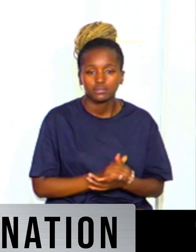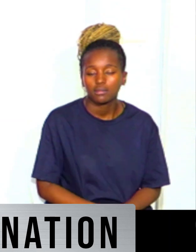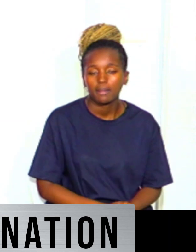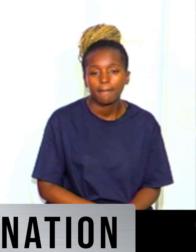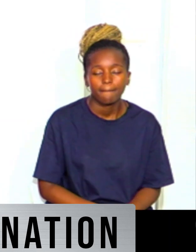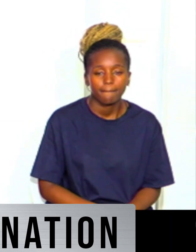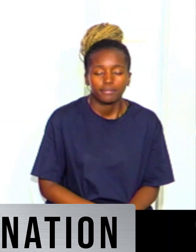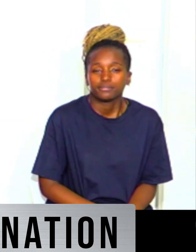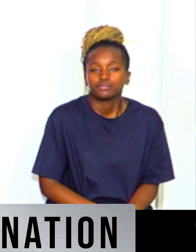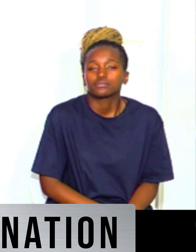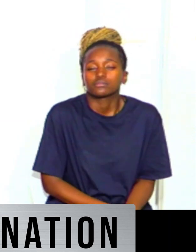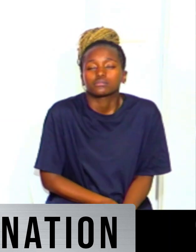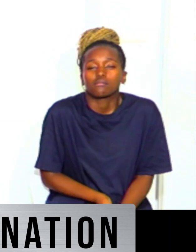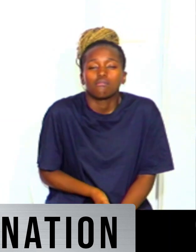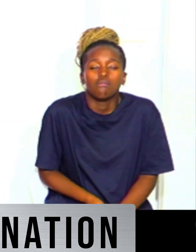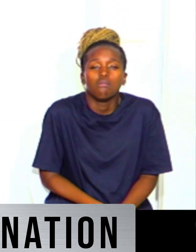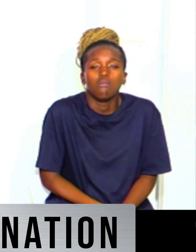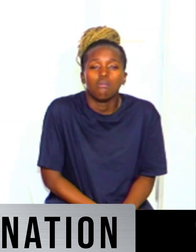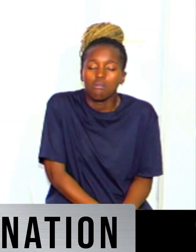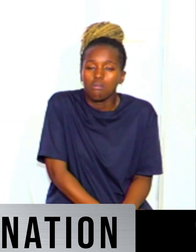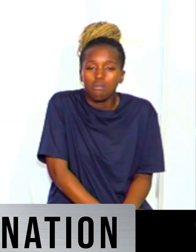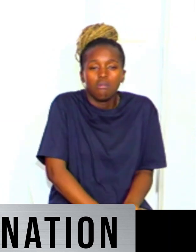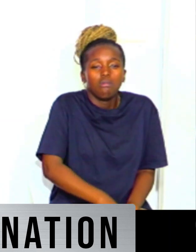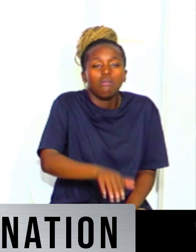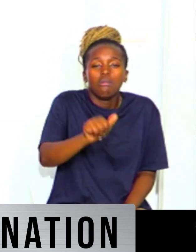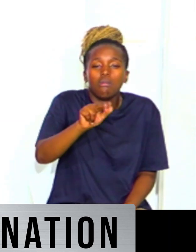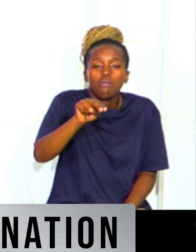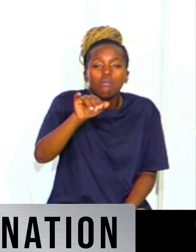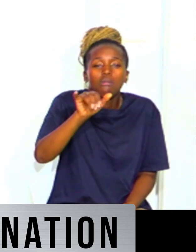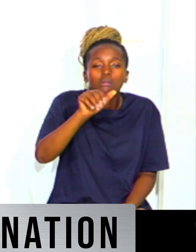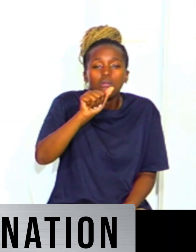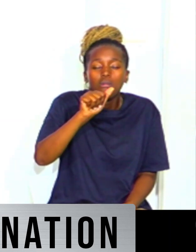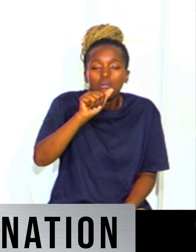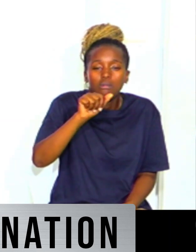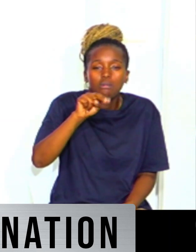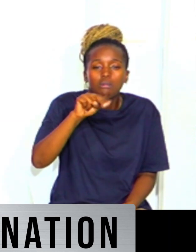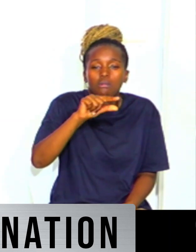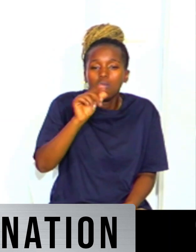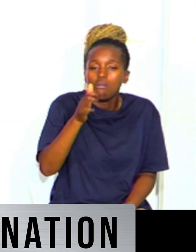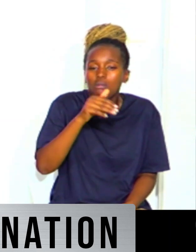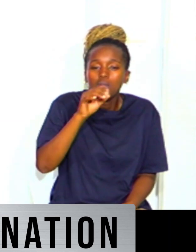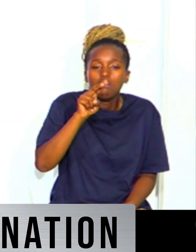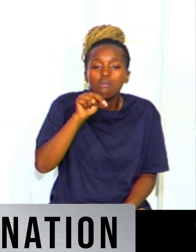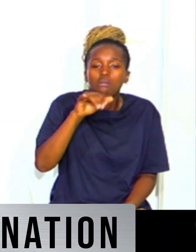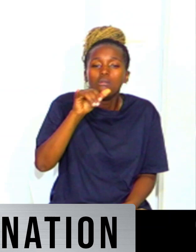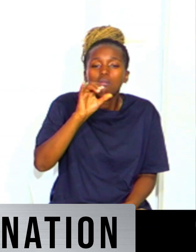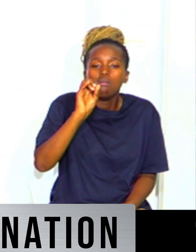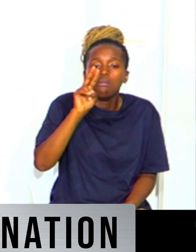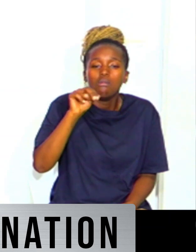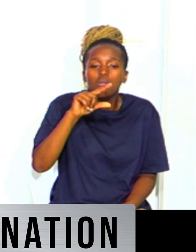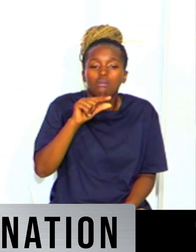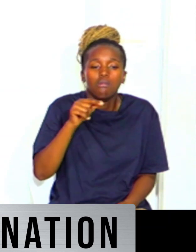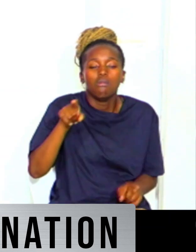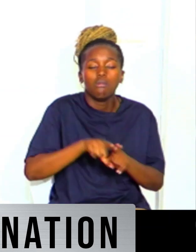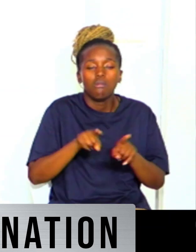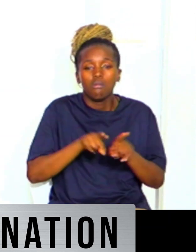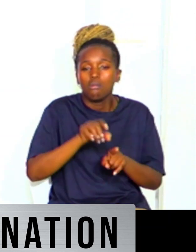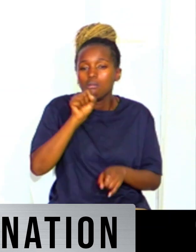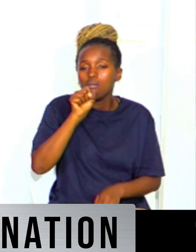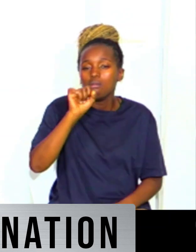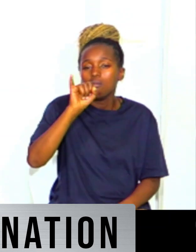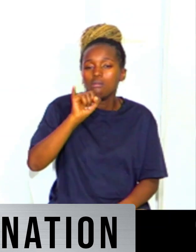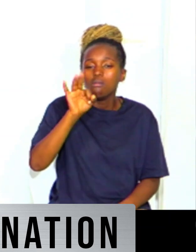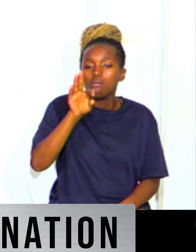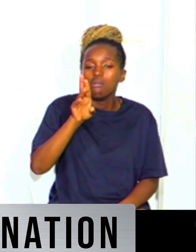who are these? Anyang' Nyong'o. Yeah. Who is this other gentleman? Edwin Sifuna. Yes. And who is this other